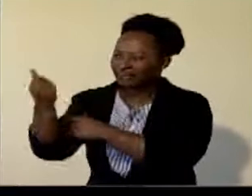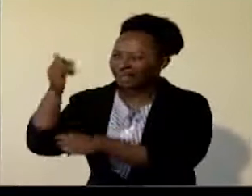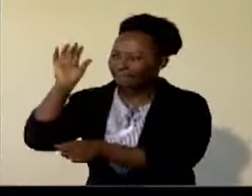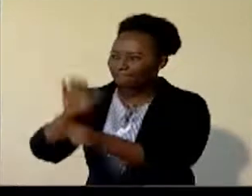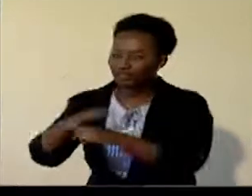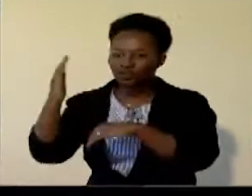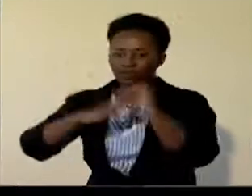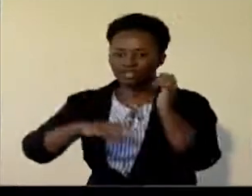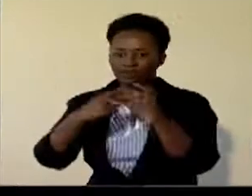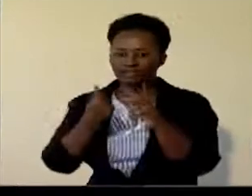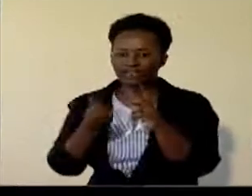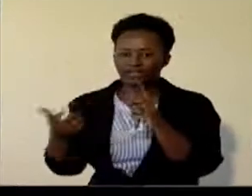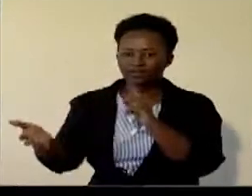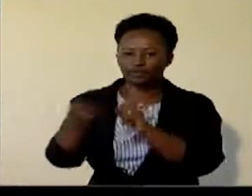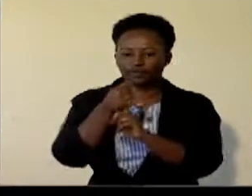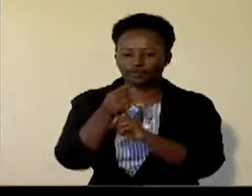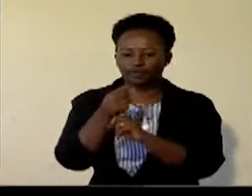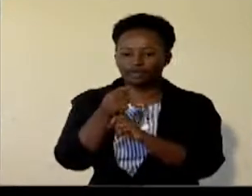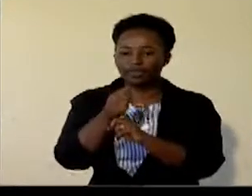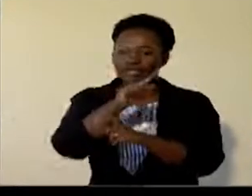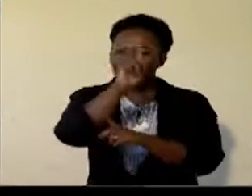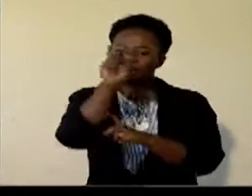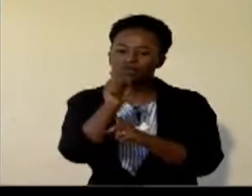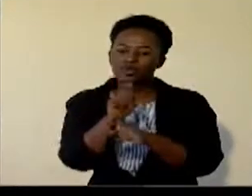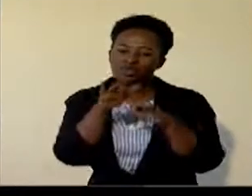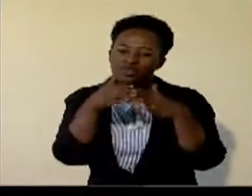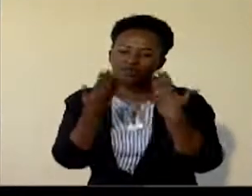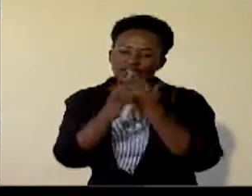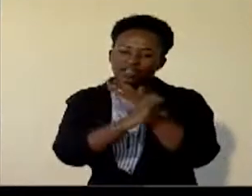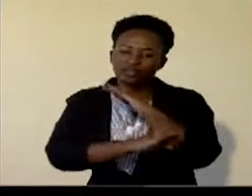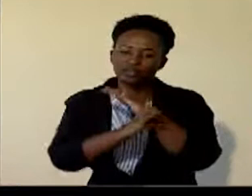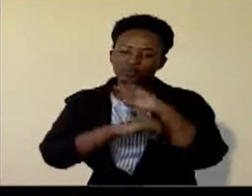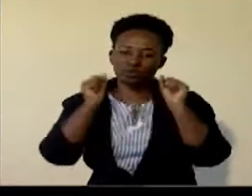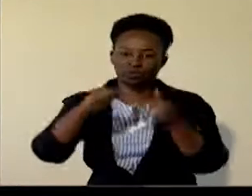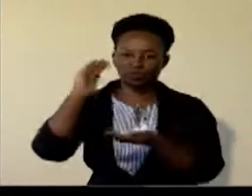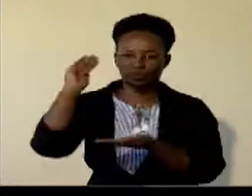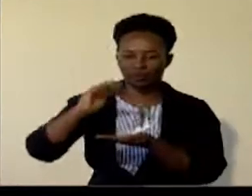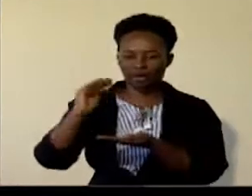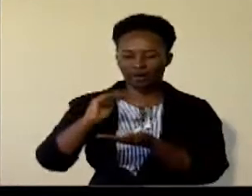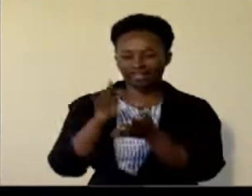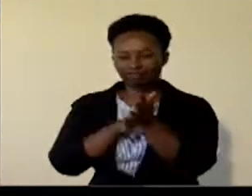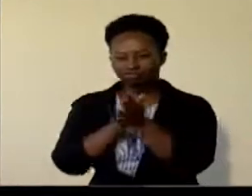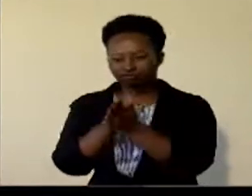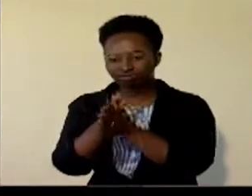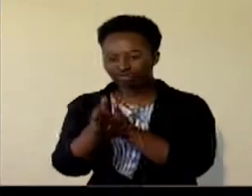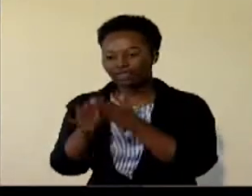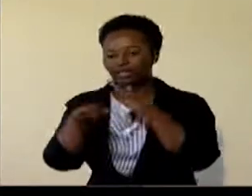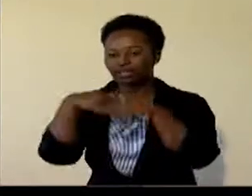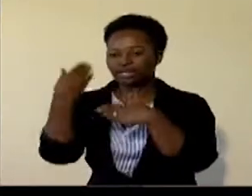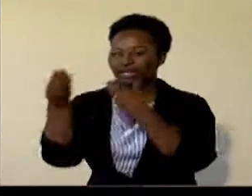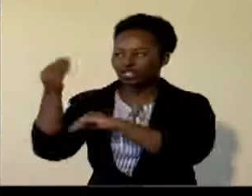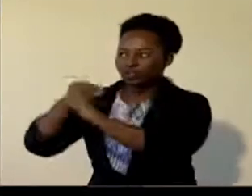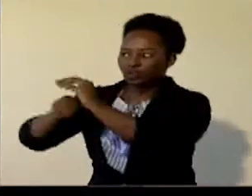from other countries and it earns less, now how can the country reduce expenditures so that it can export